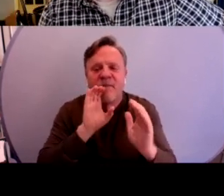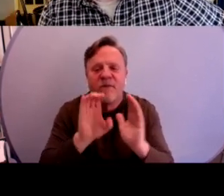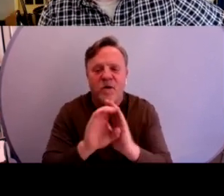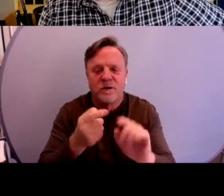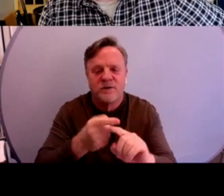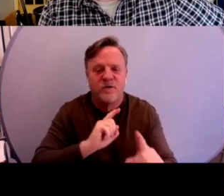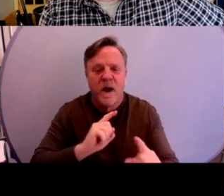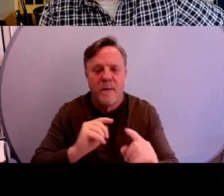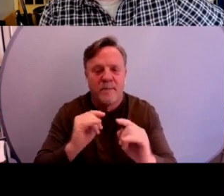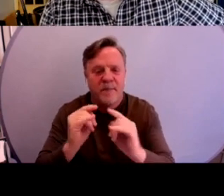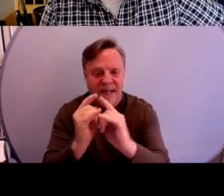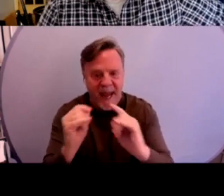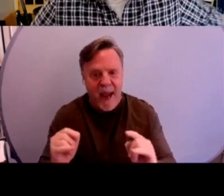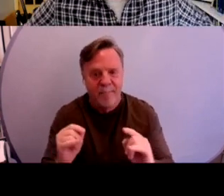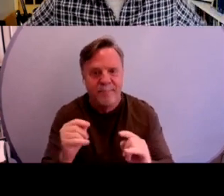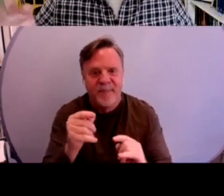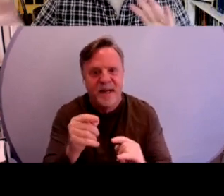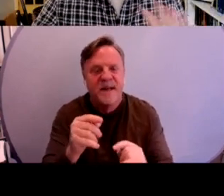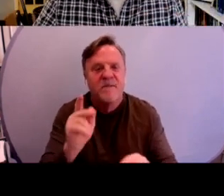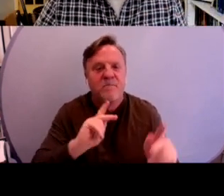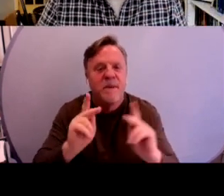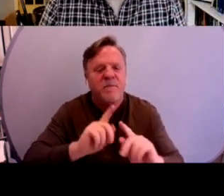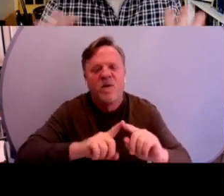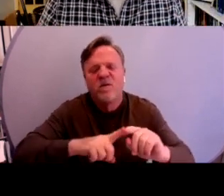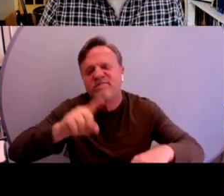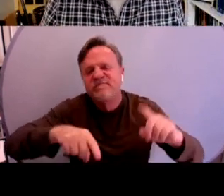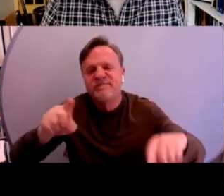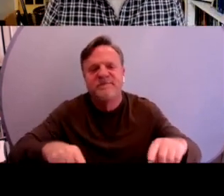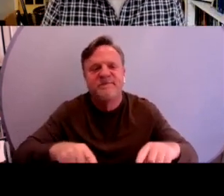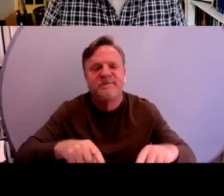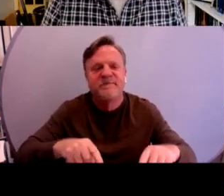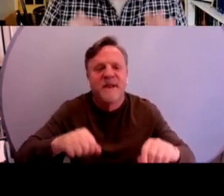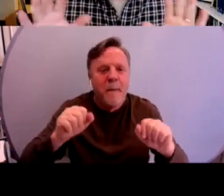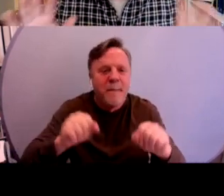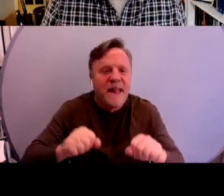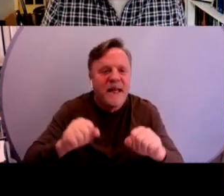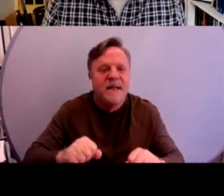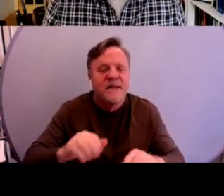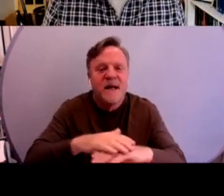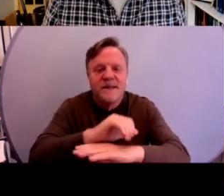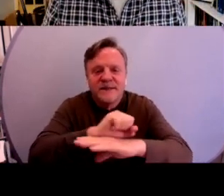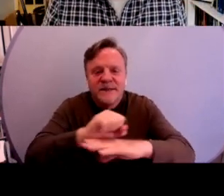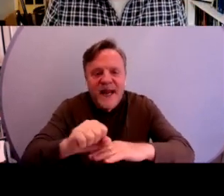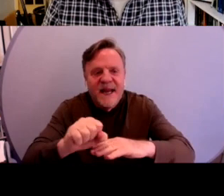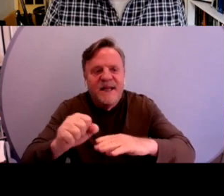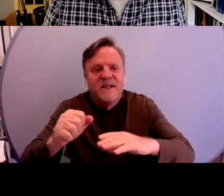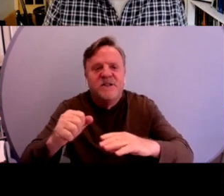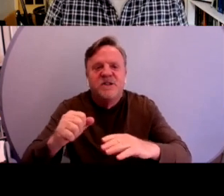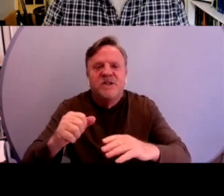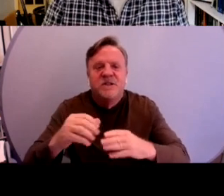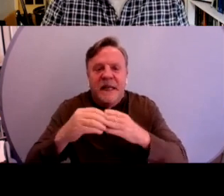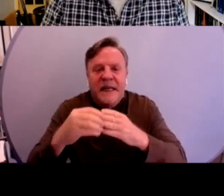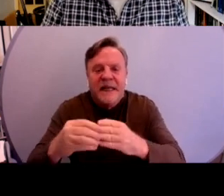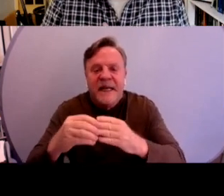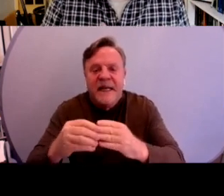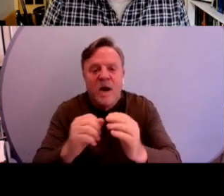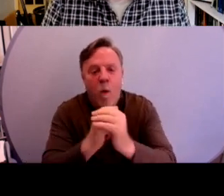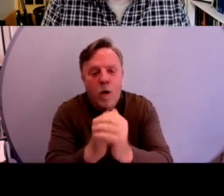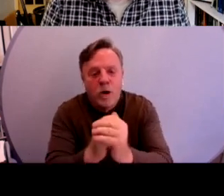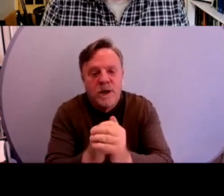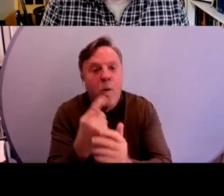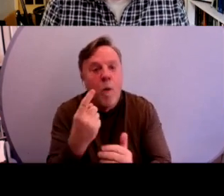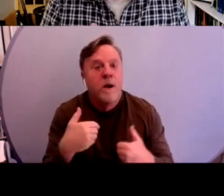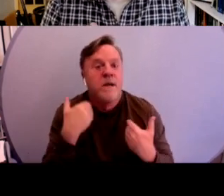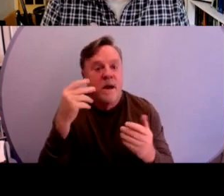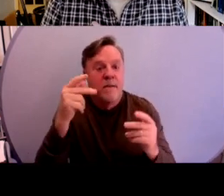camp of people with varied abilities being up on stage, leading in worship. One young person